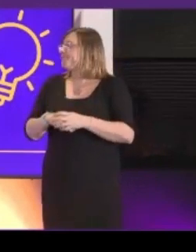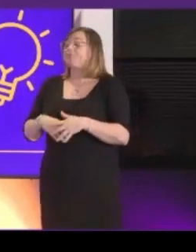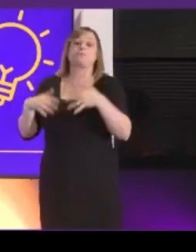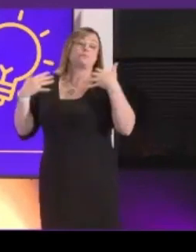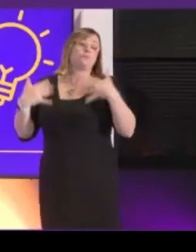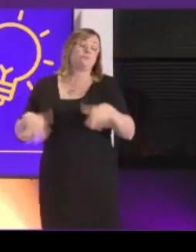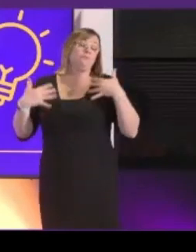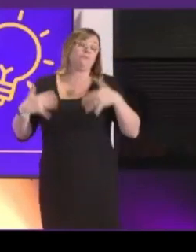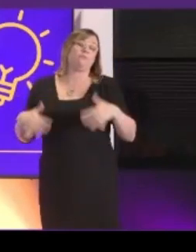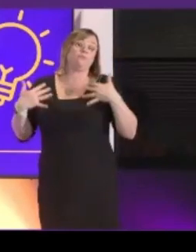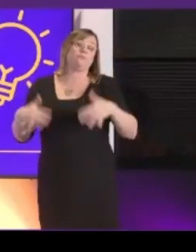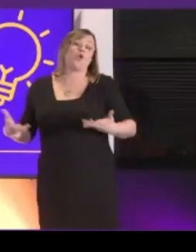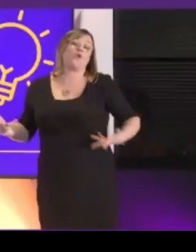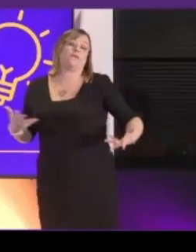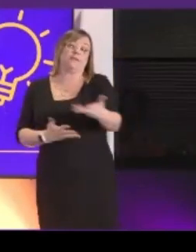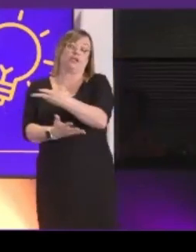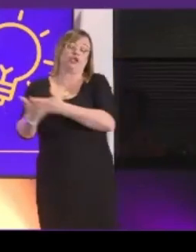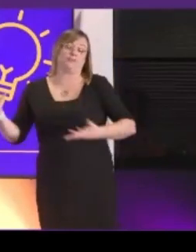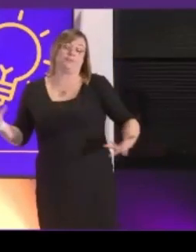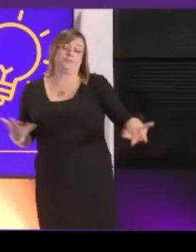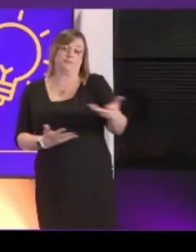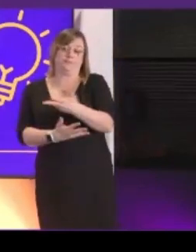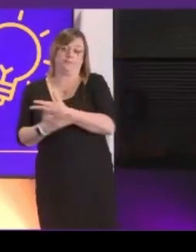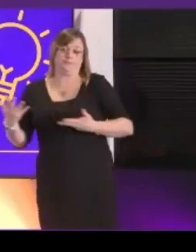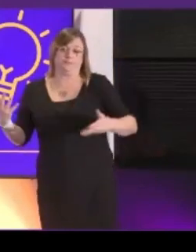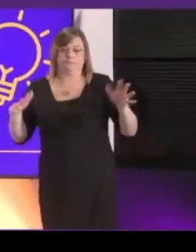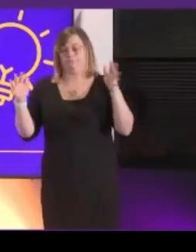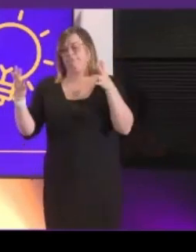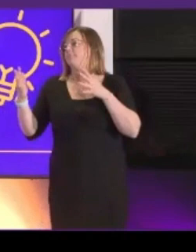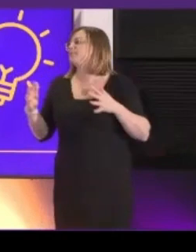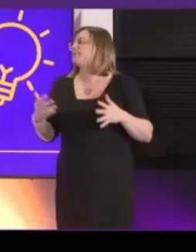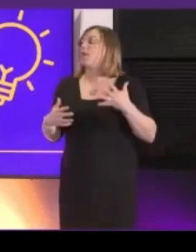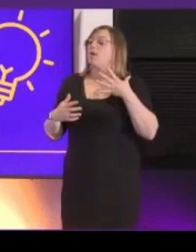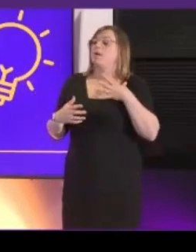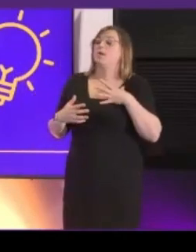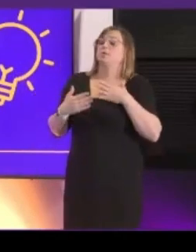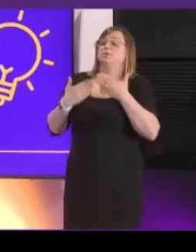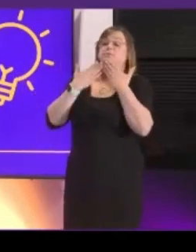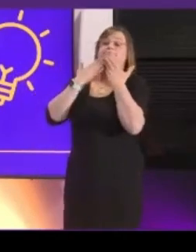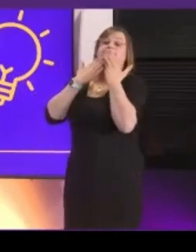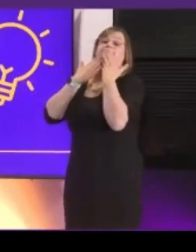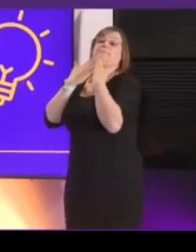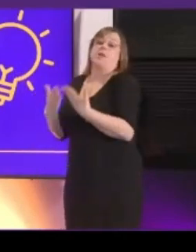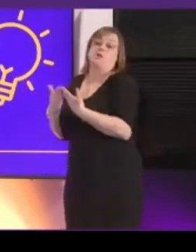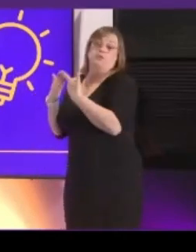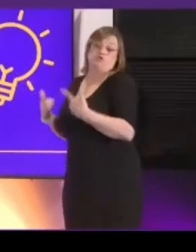amazing conversation. Wouldn't it be brilliant just to say thank you so much.